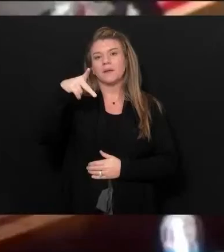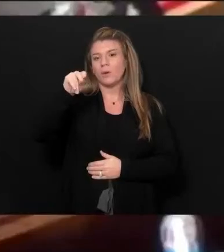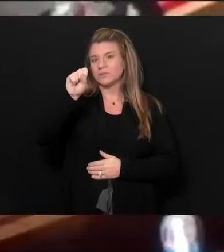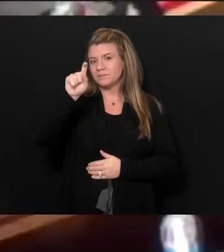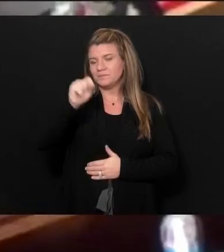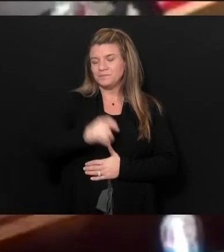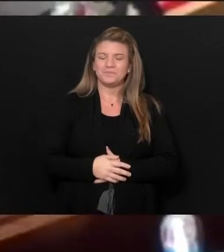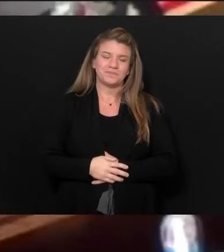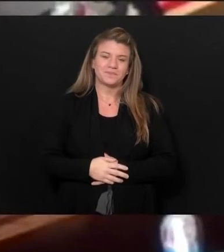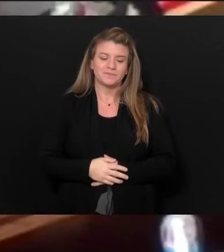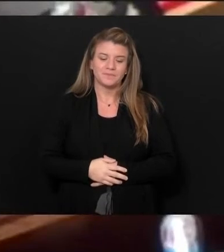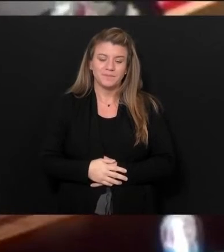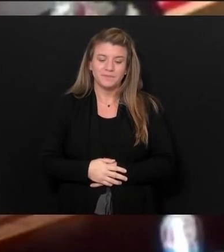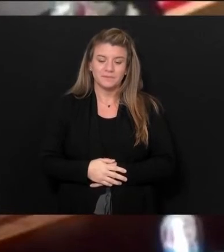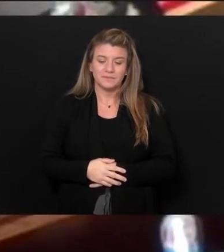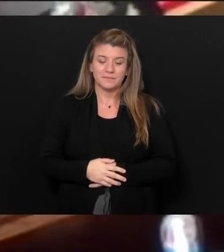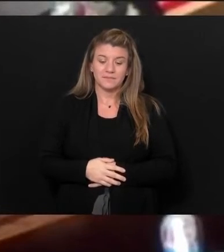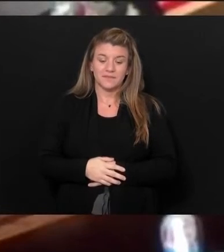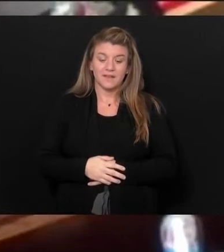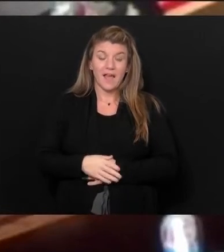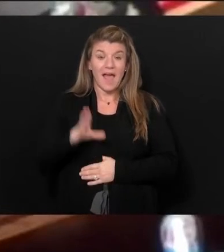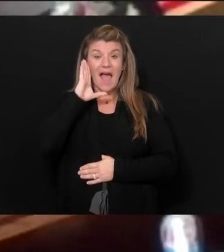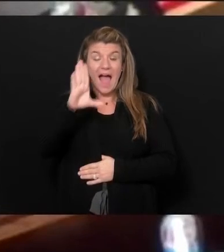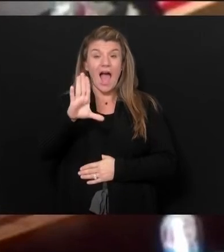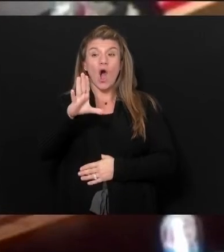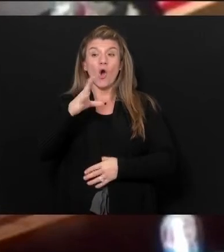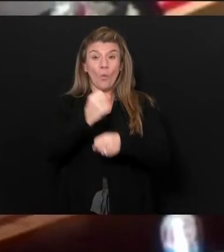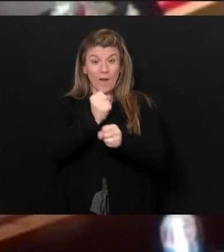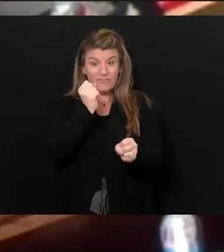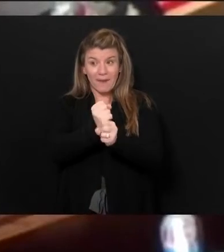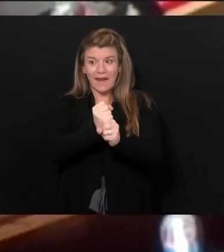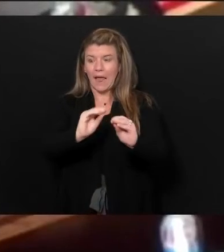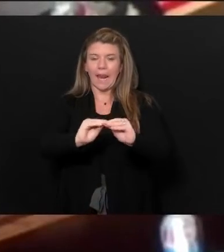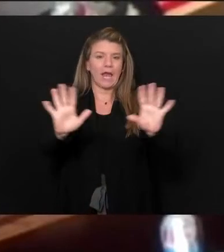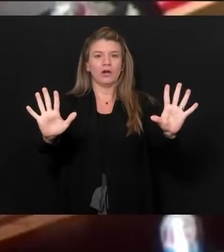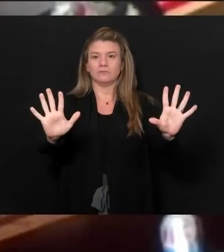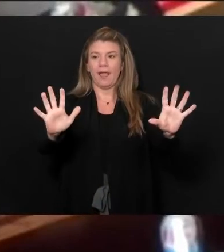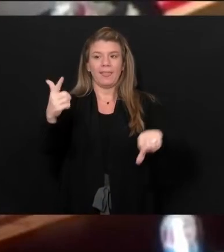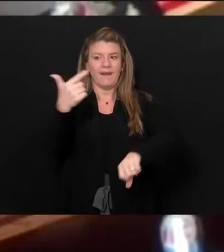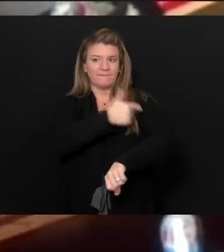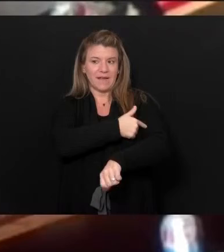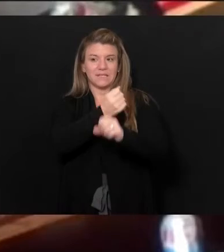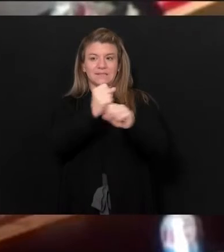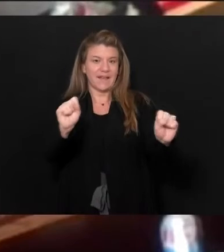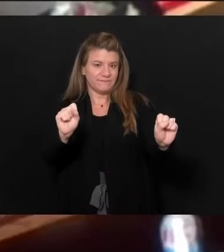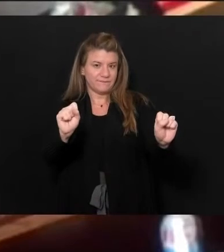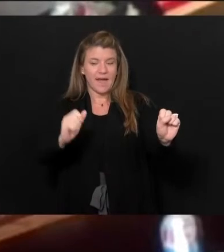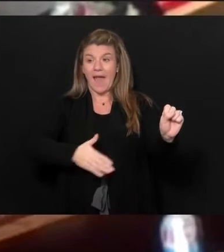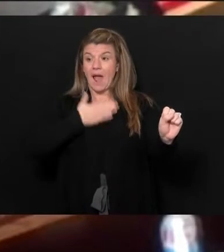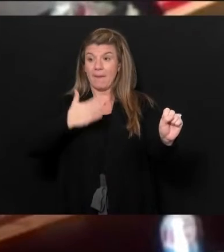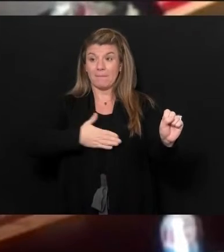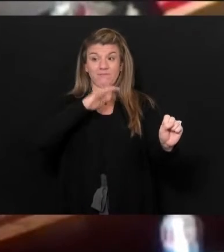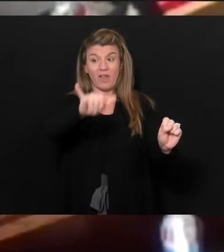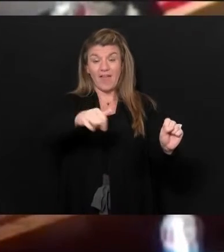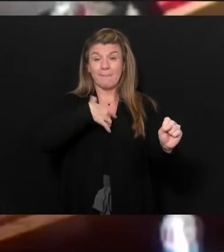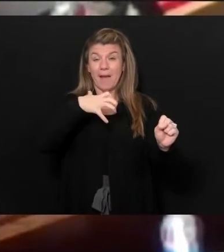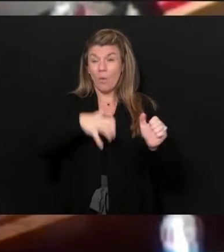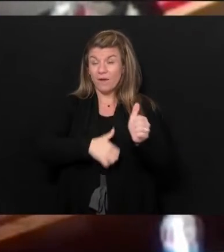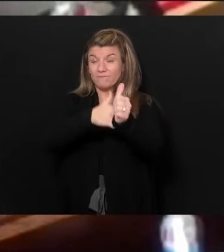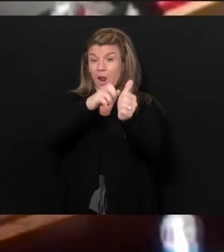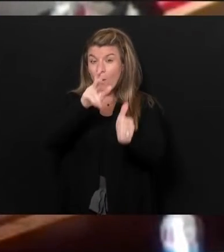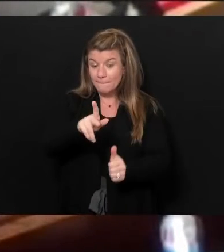Hi. We've made it repeatedly clear that the vaccine is safe, and we're glad for that. And I wanted to just follow up on something that